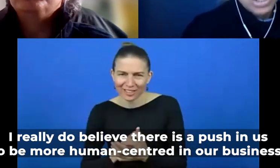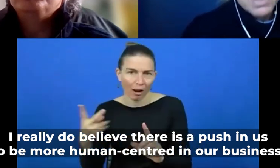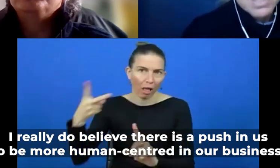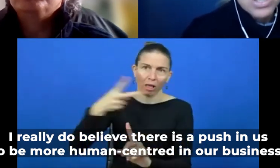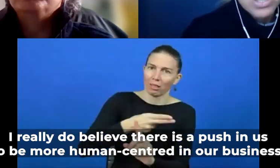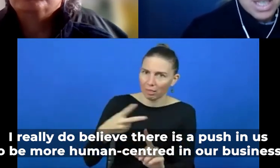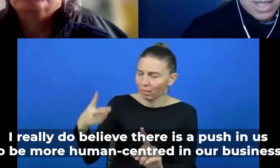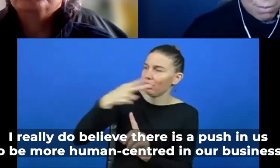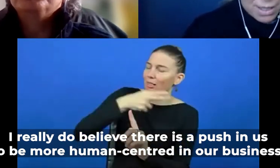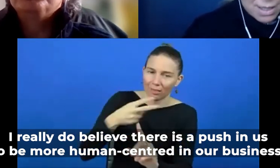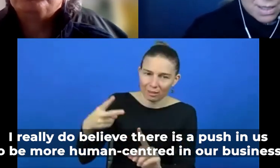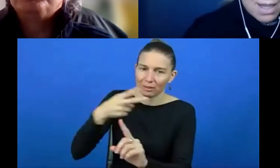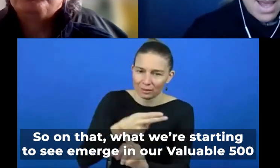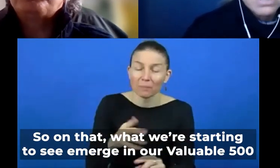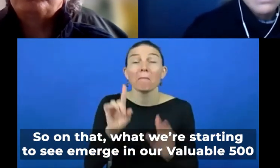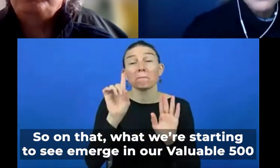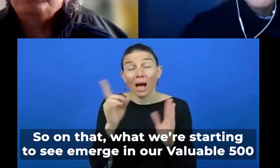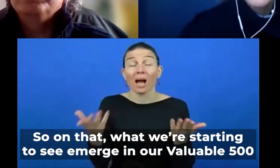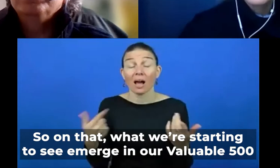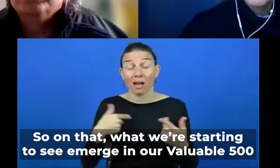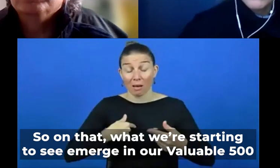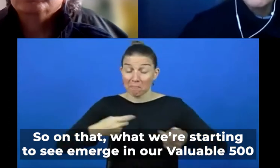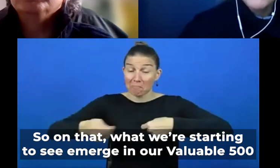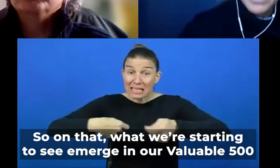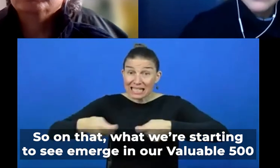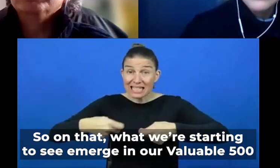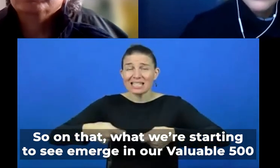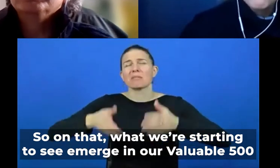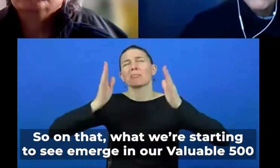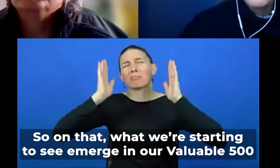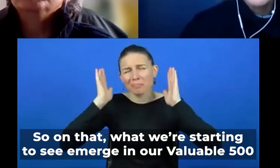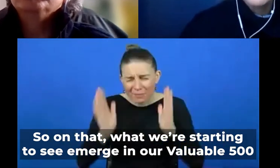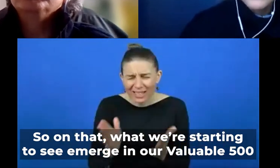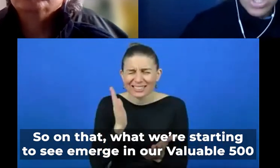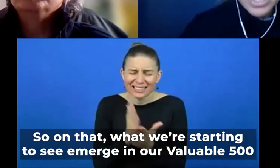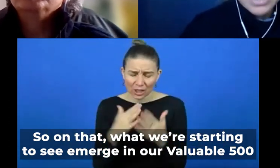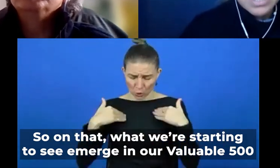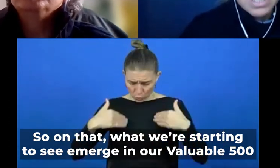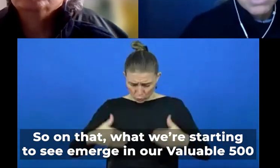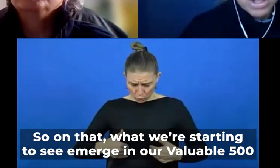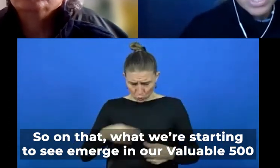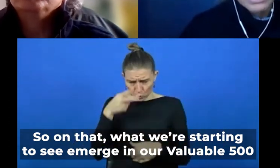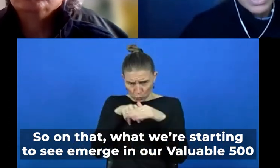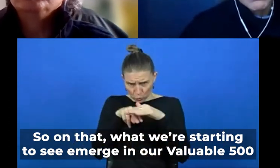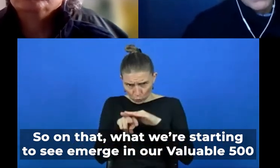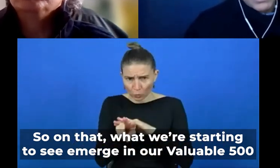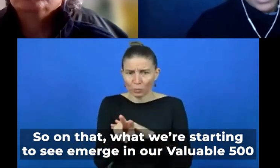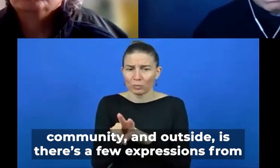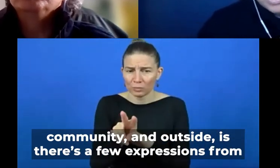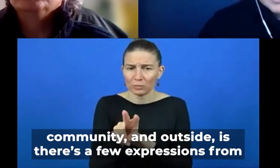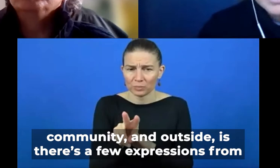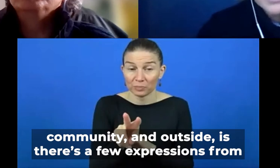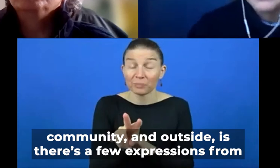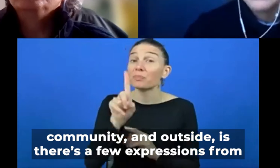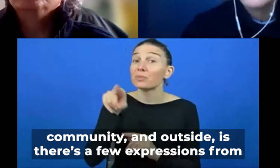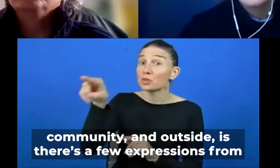more human-centered in our business. And so on that, what we're starting to see emerge in our valuable 500